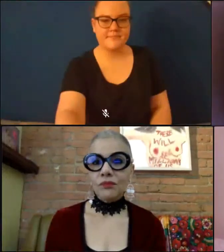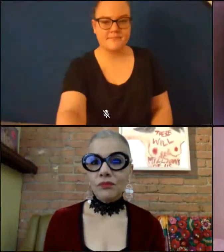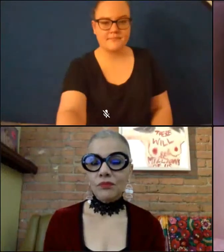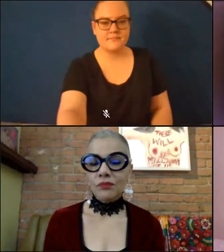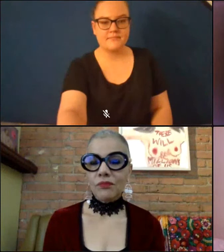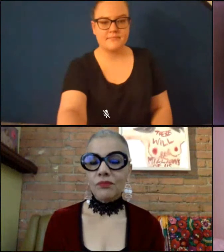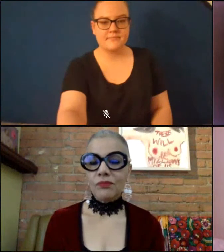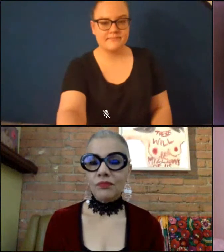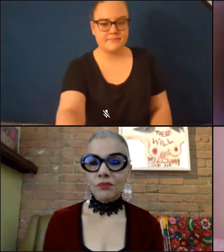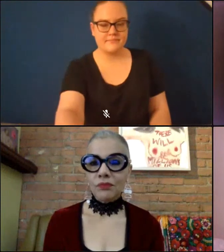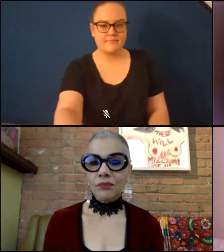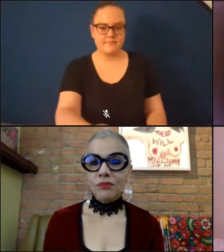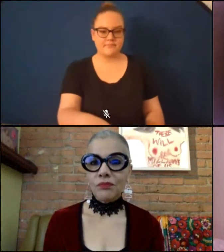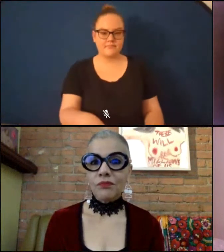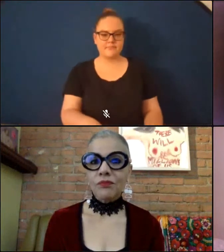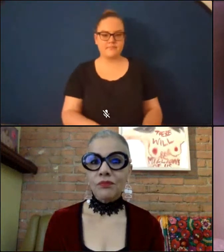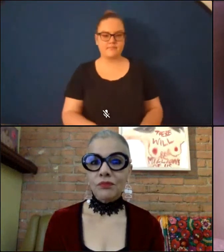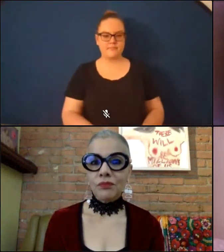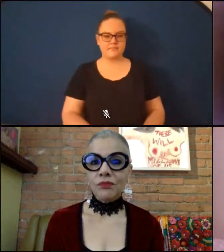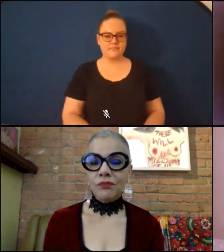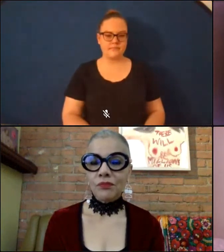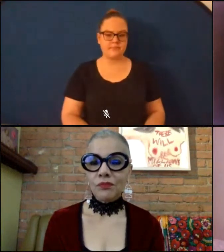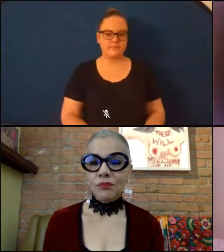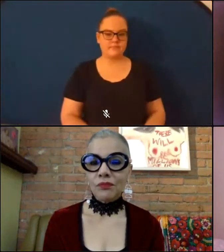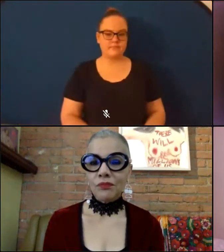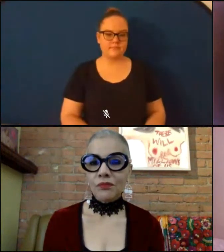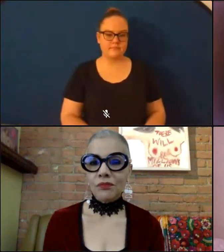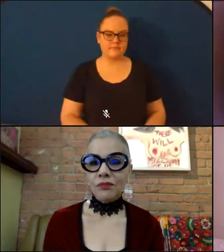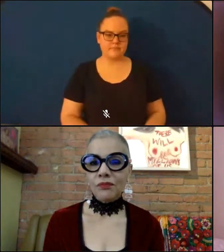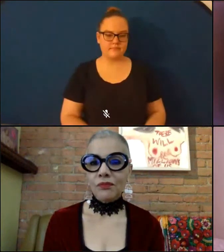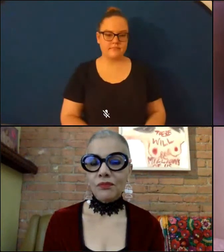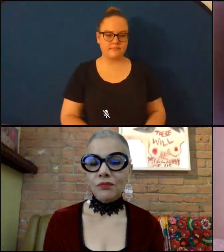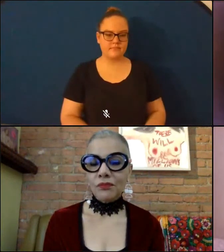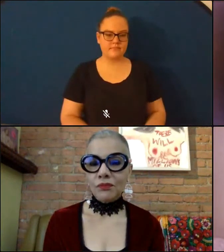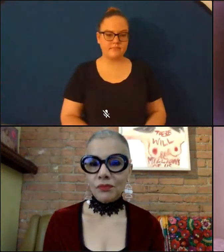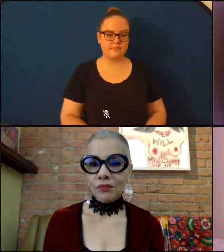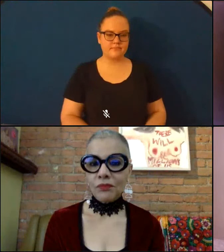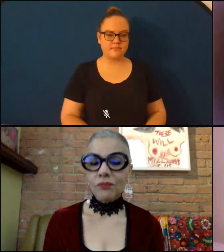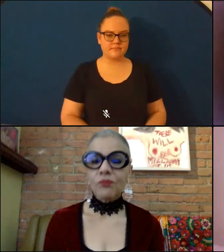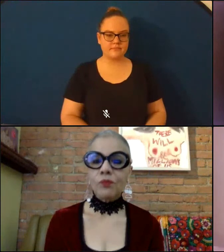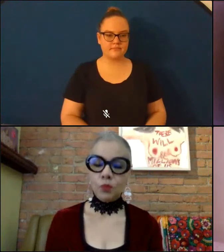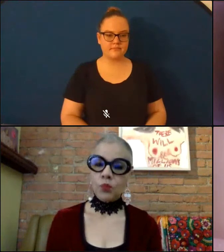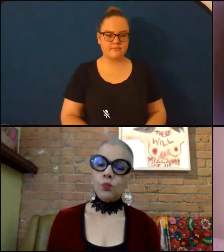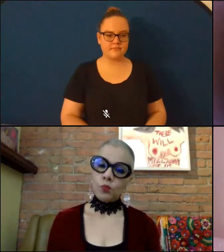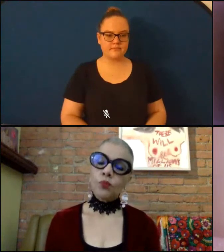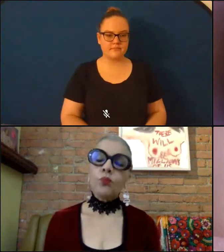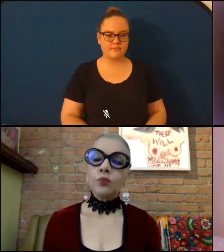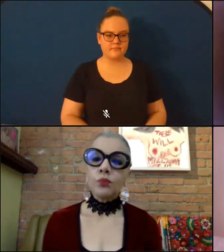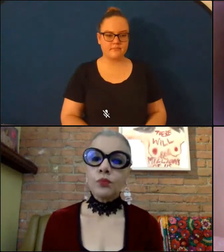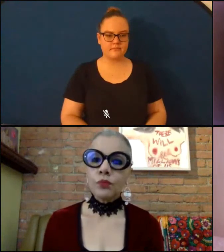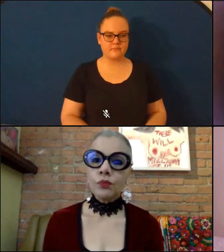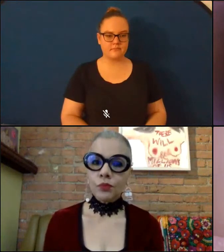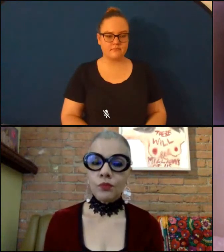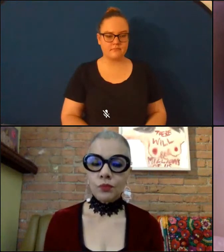employed? Does he teach kids? Does he have power over vulnerable people, or, have coworkers of color or customers